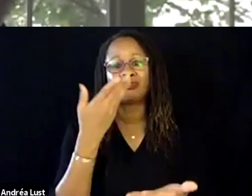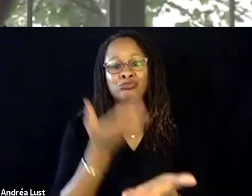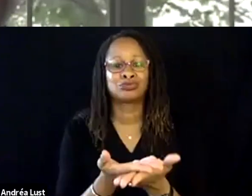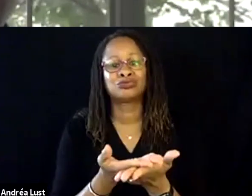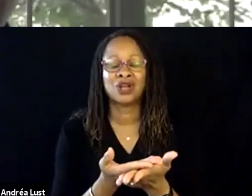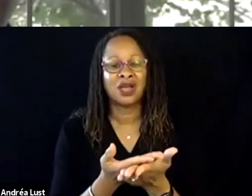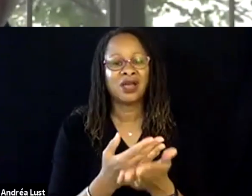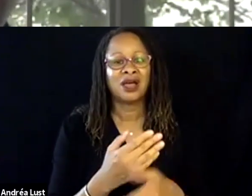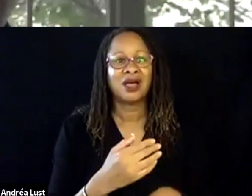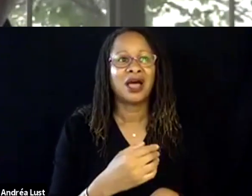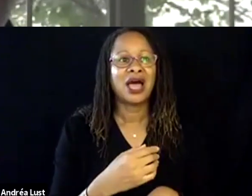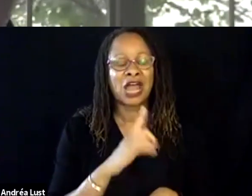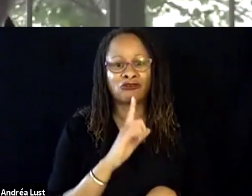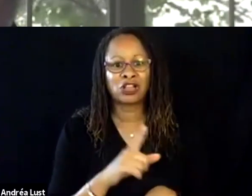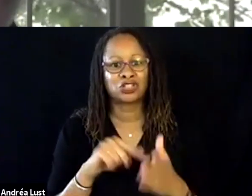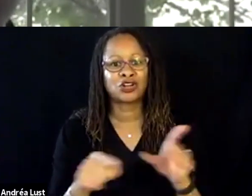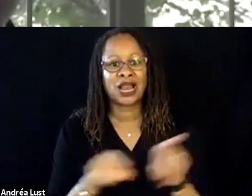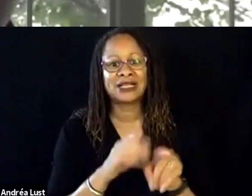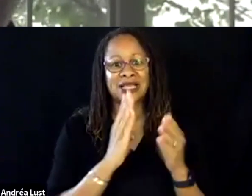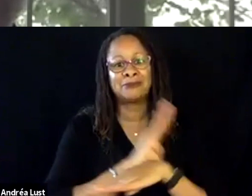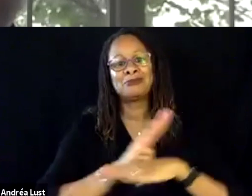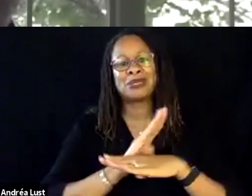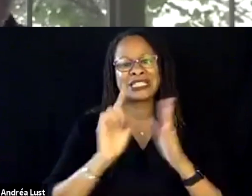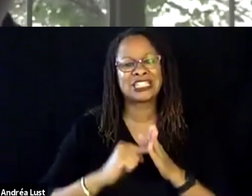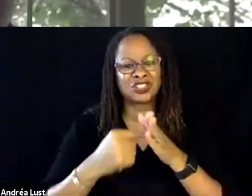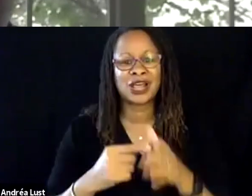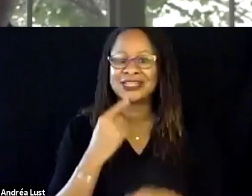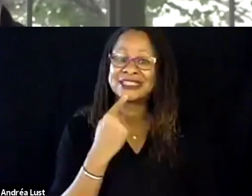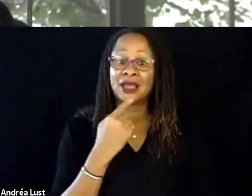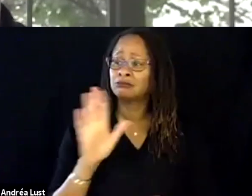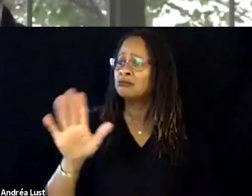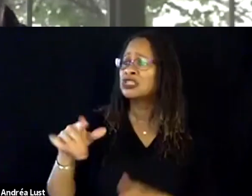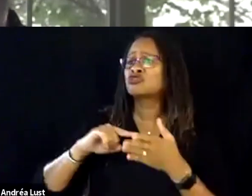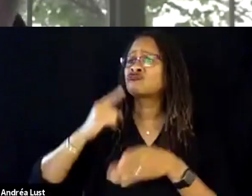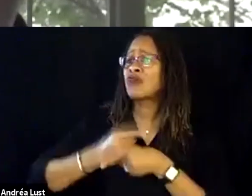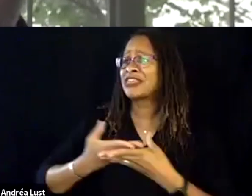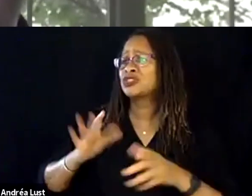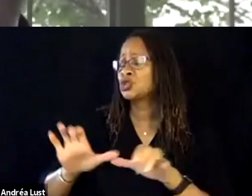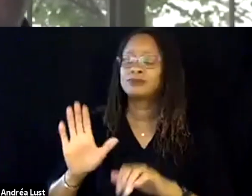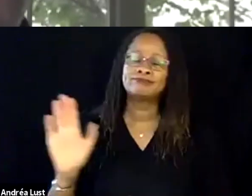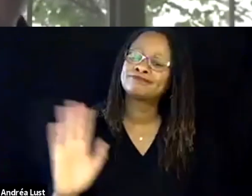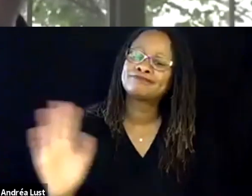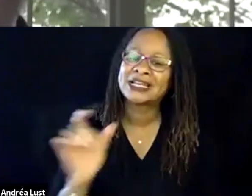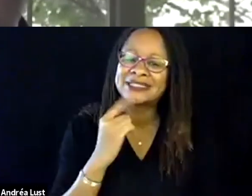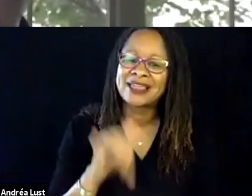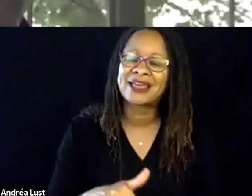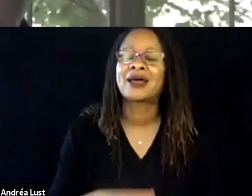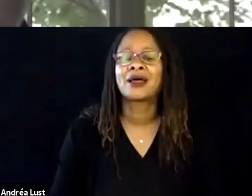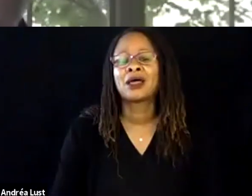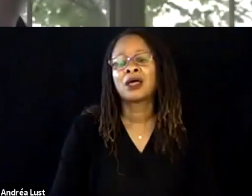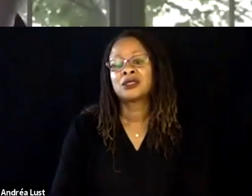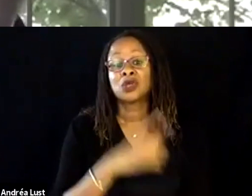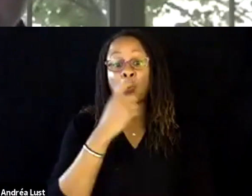framed everything as a business initiative. I didn't go in and saying this is the right thing to do, because of course it was, but I went and I tracked ROI. And so when the CEO